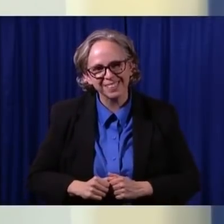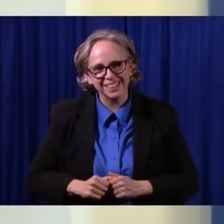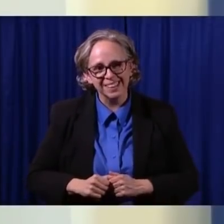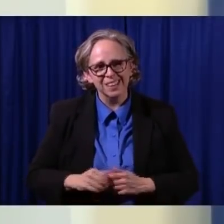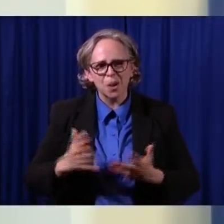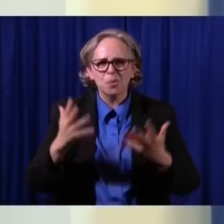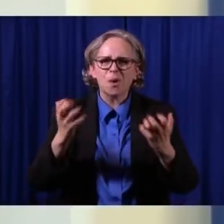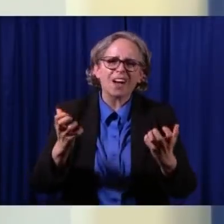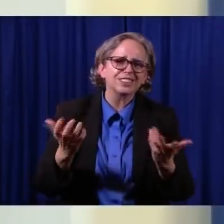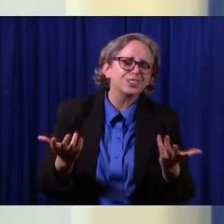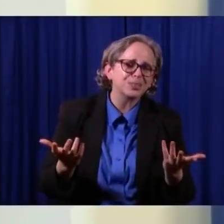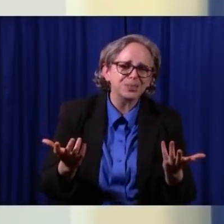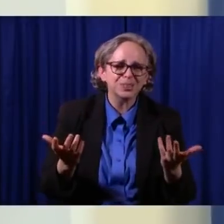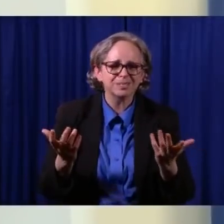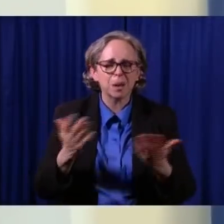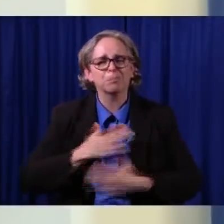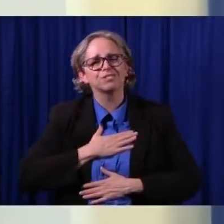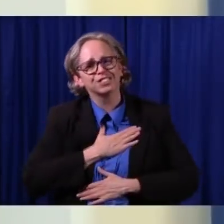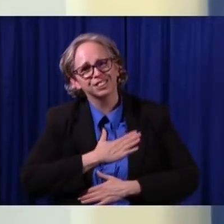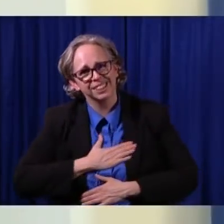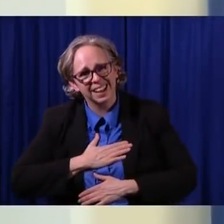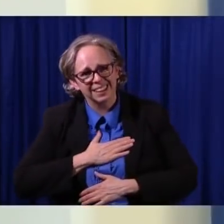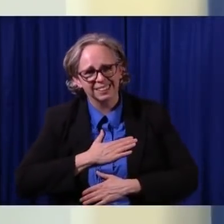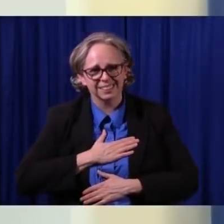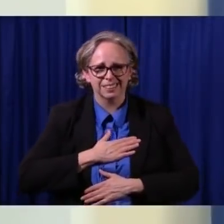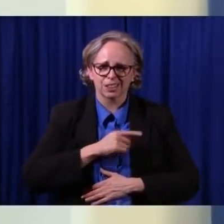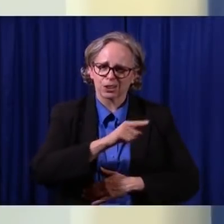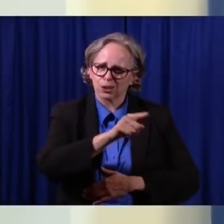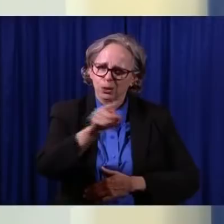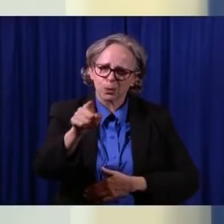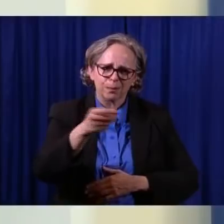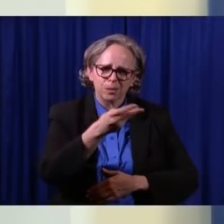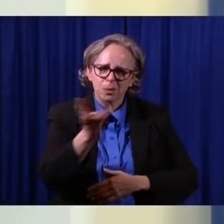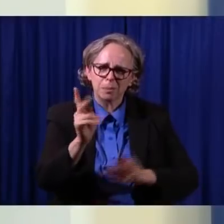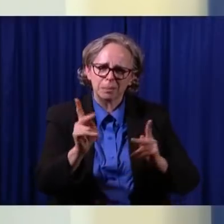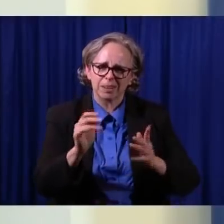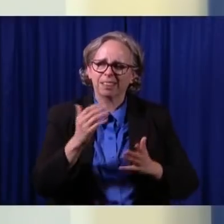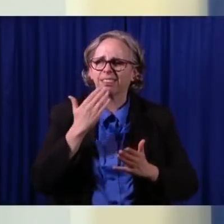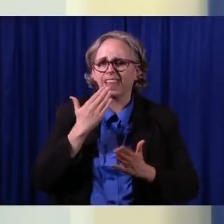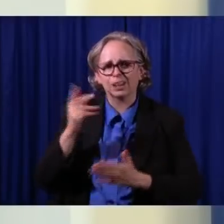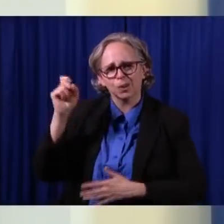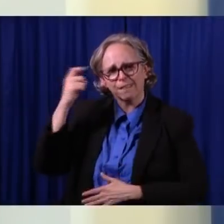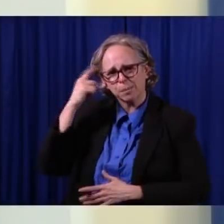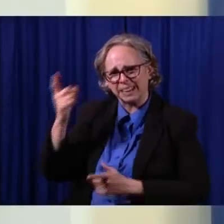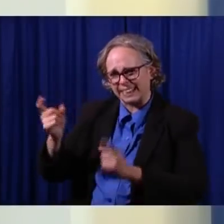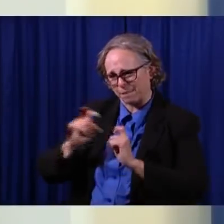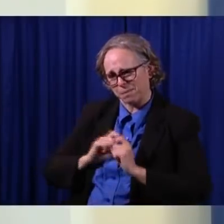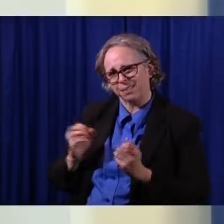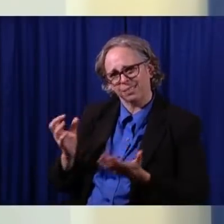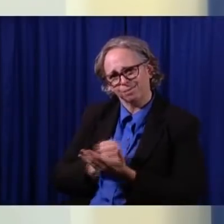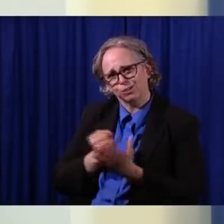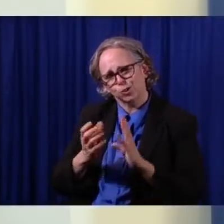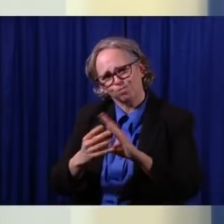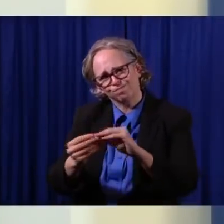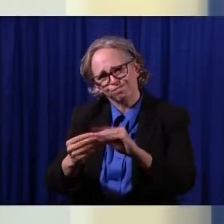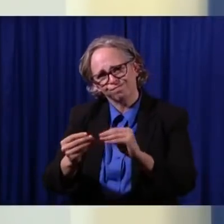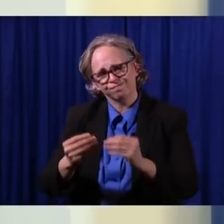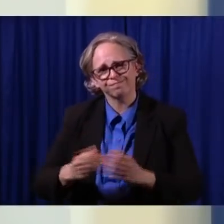with a few people. So thank you for giving me this opportunity, Governor. And, you know,